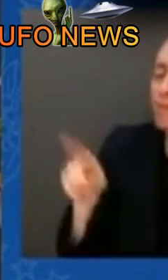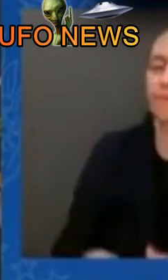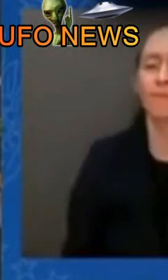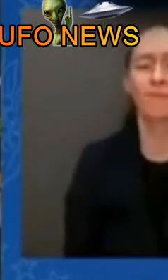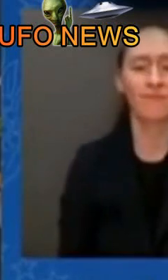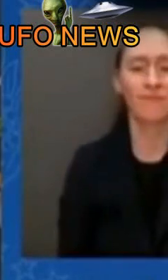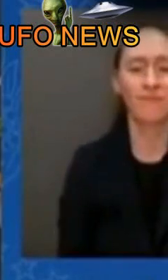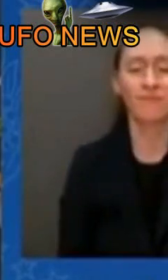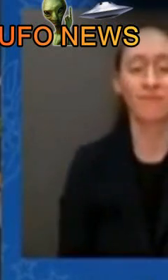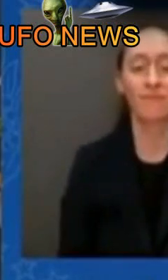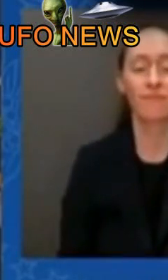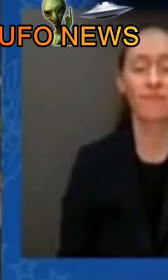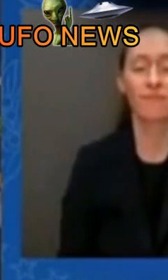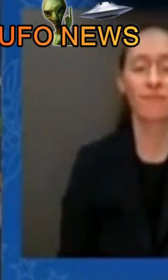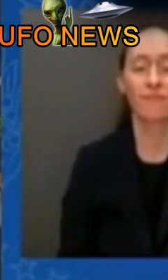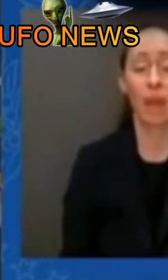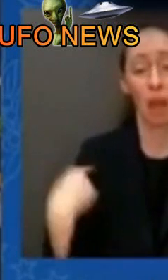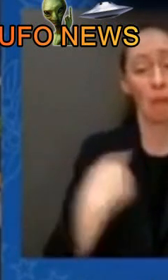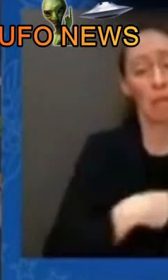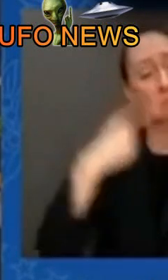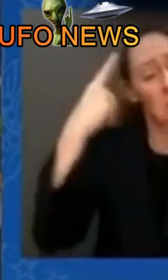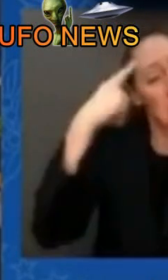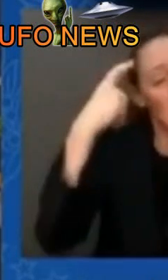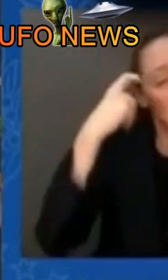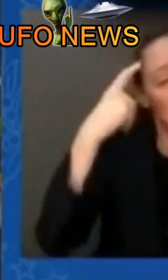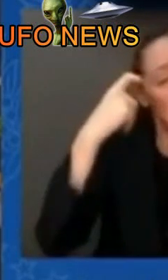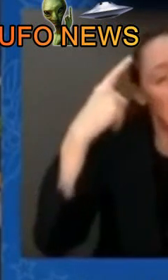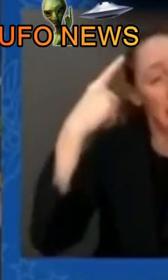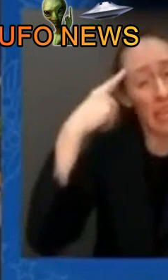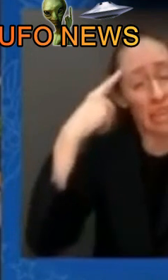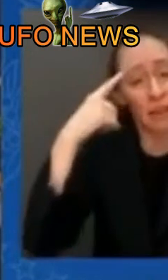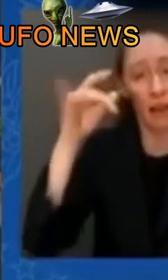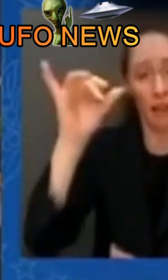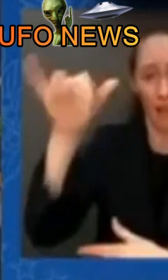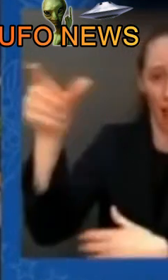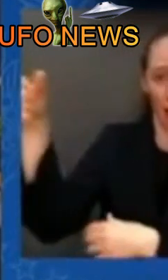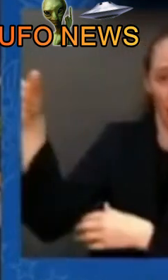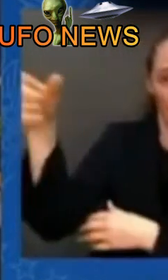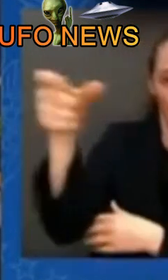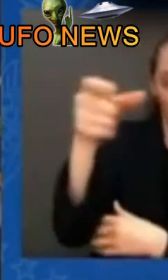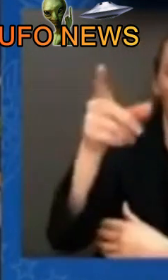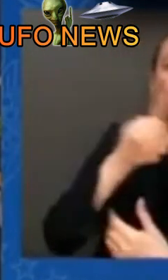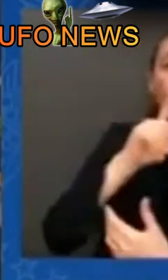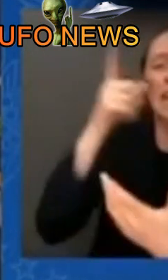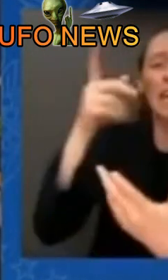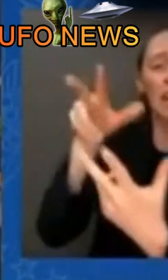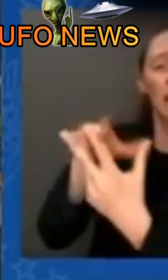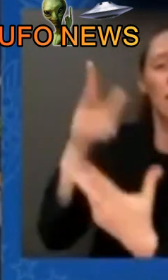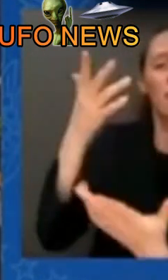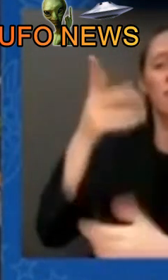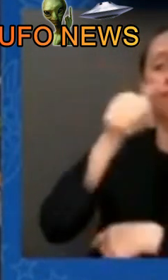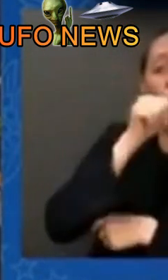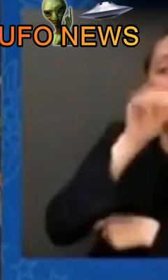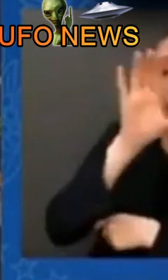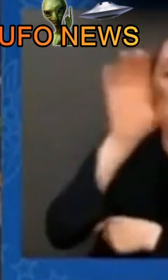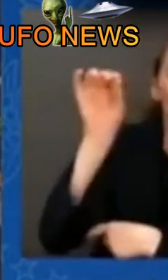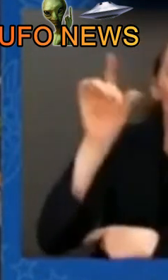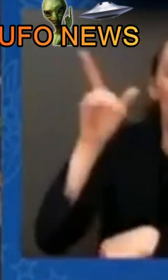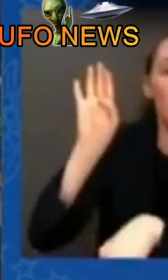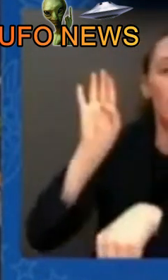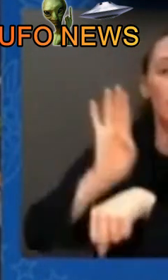to private companies, recreation or research institutions studying weather or conducting other scientific